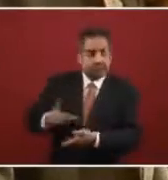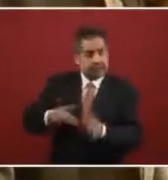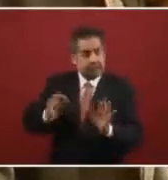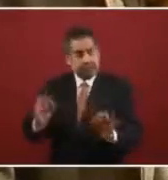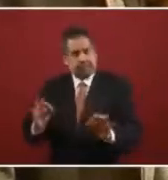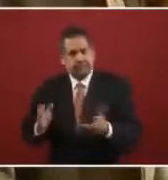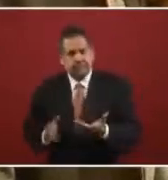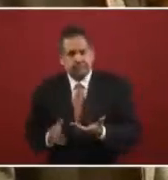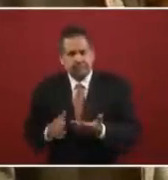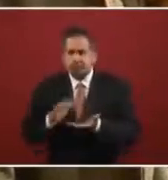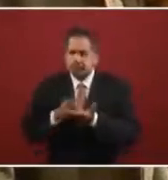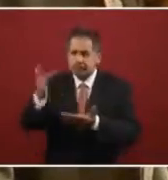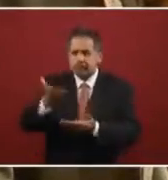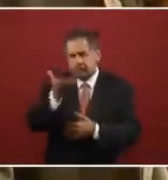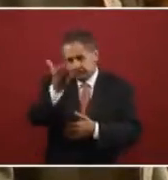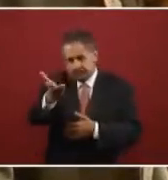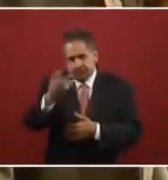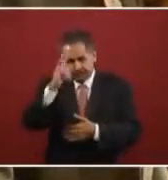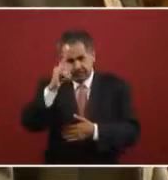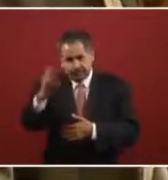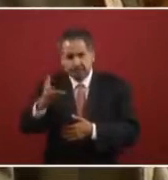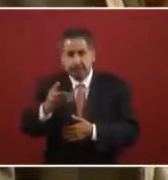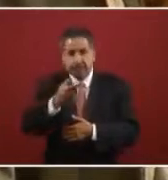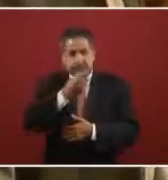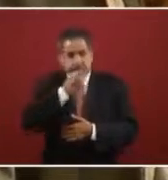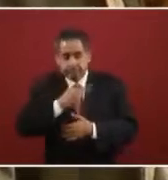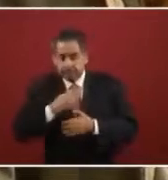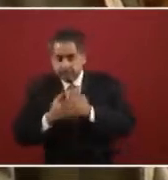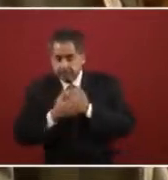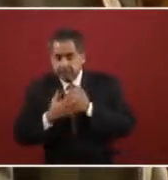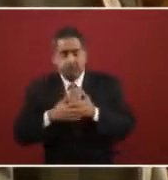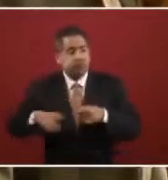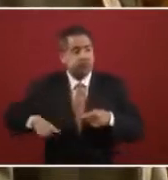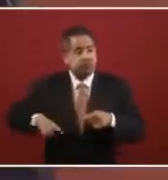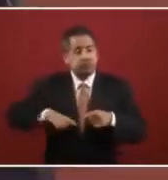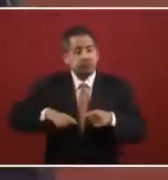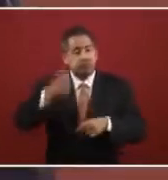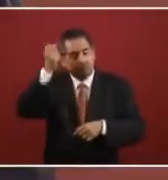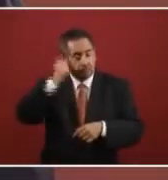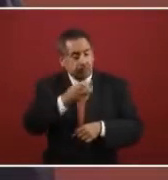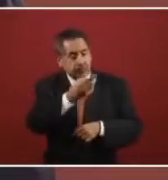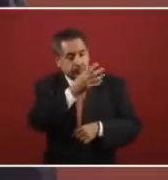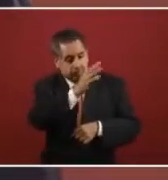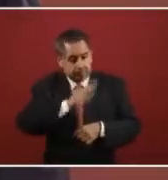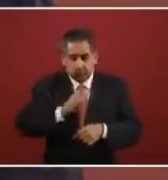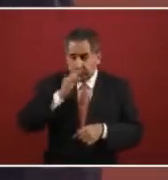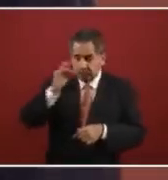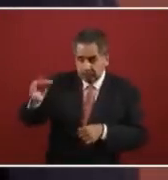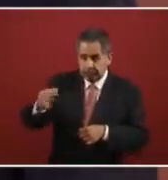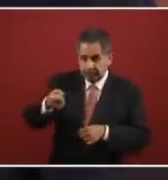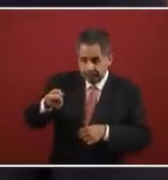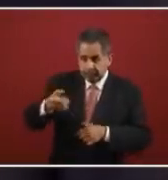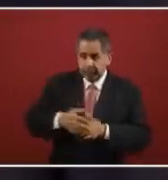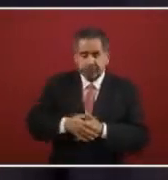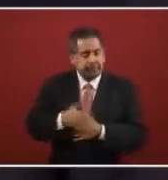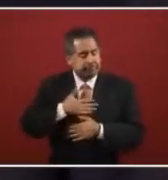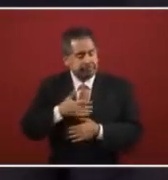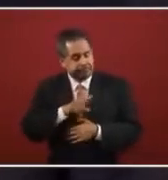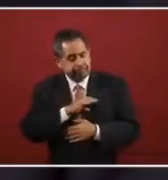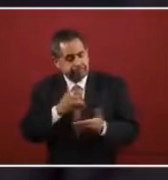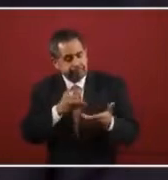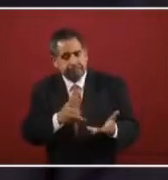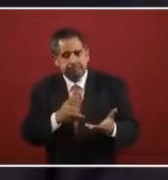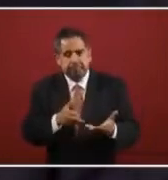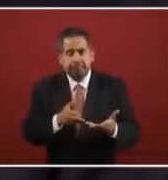they ahí, que lost, tenemos que agradecerle a and that we usted, need to que be dice, thankful to me you, dice el gobierno de as the Sinaloa, government que says manda to saludos, por you, cierto, that they nuestro said cariño. hello